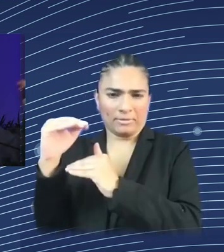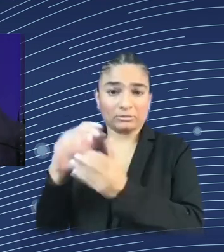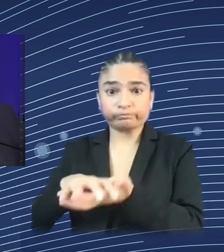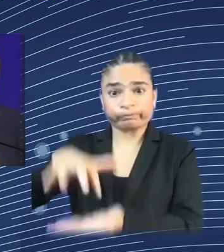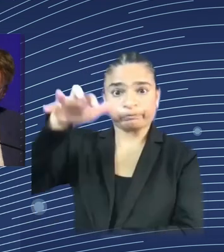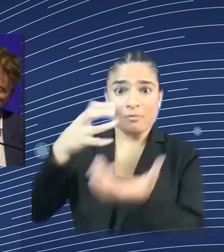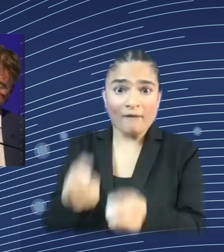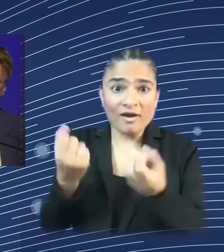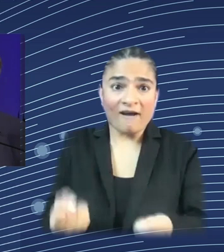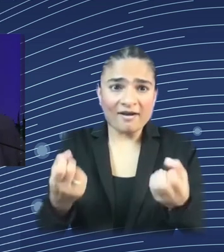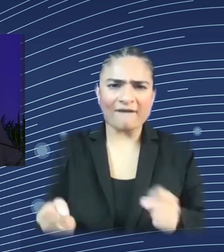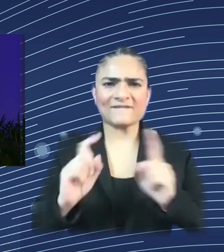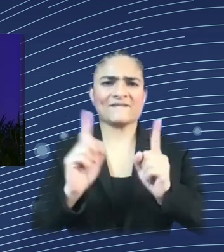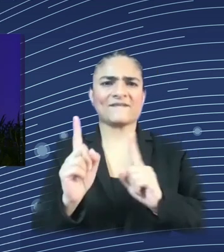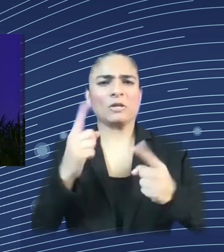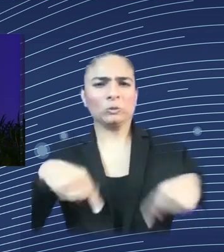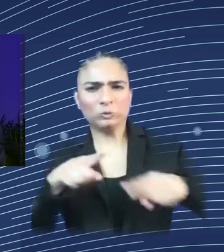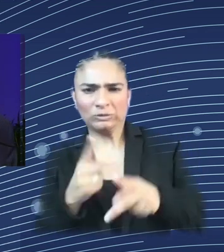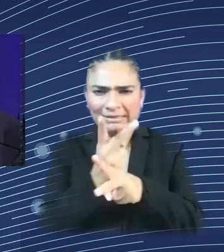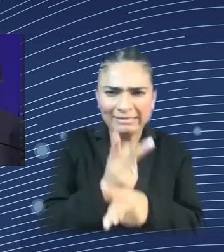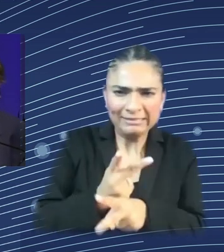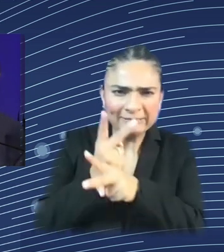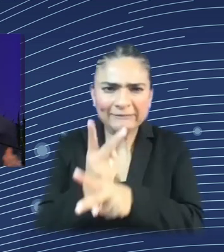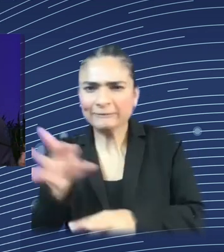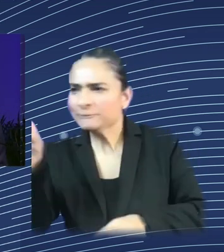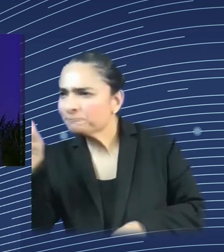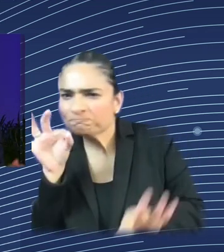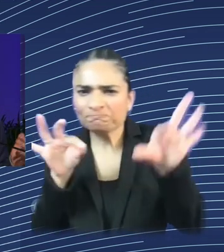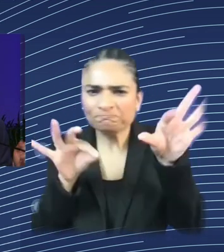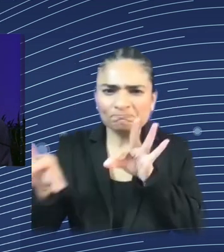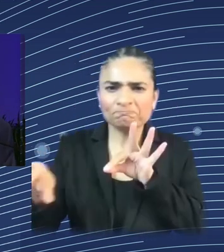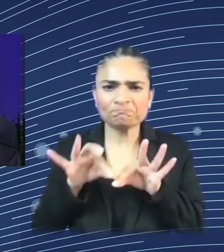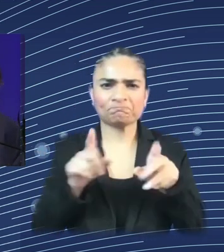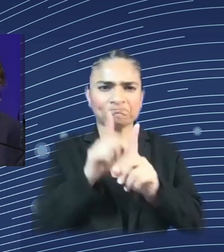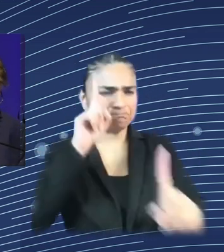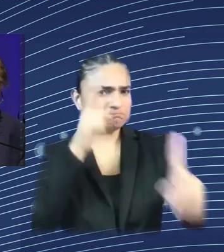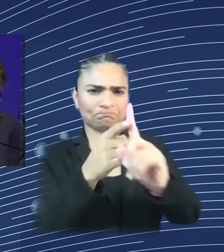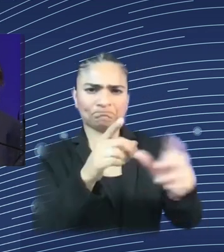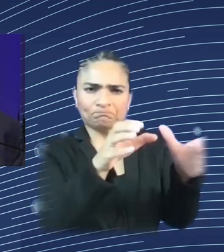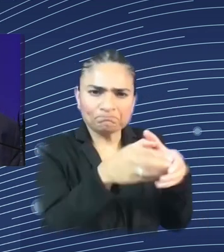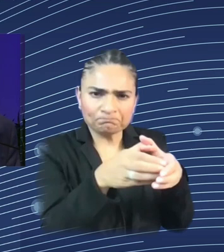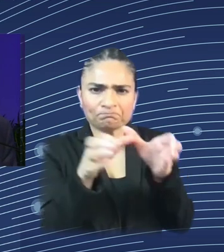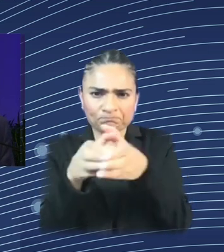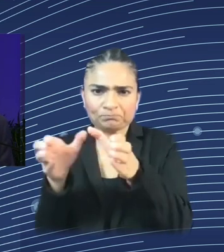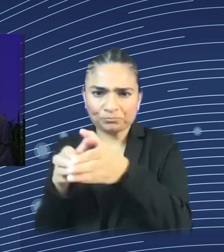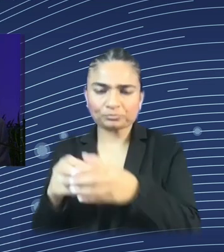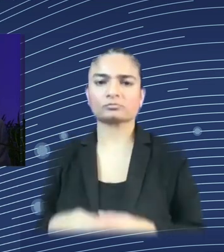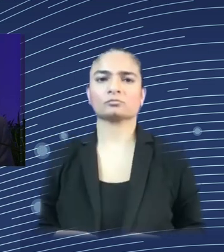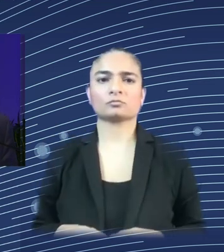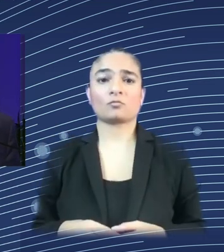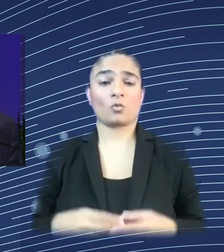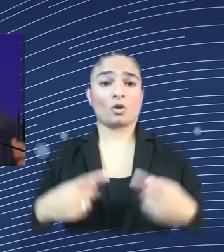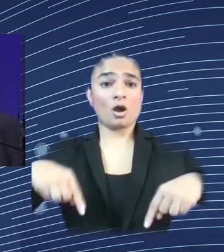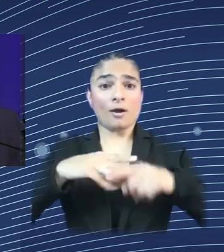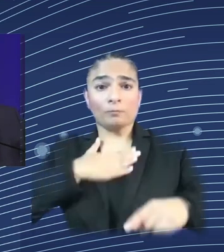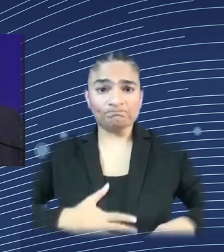in tackling, as I mentioned, in social dumping. And we installed this already in 2014.